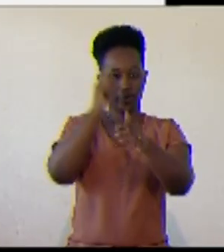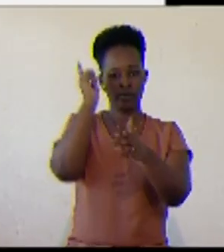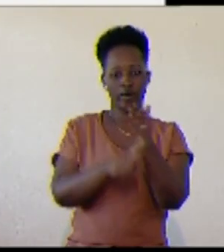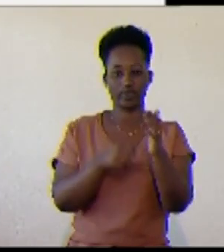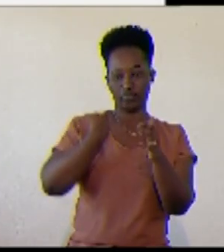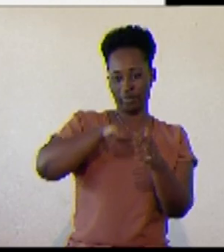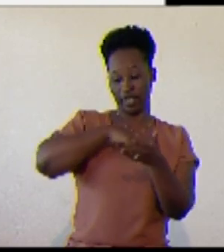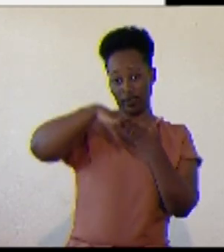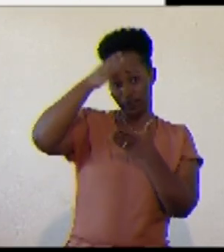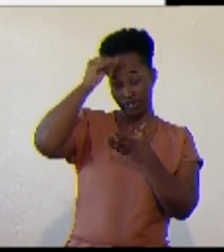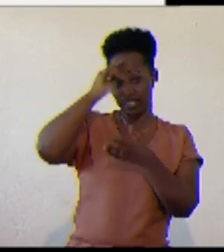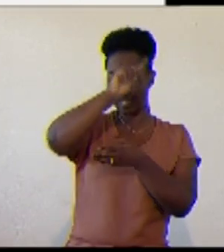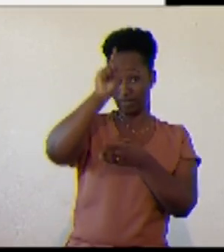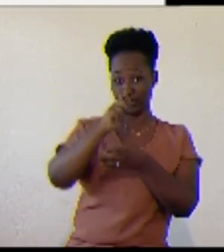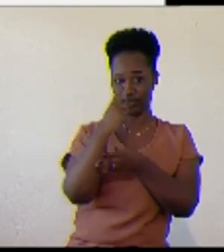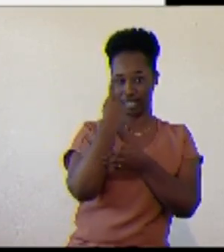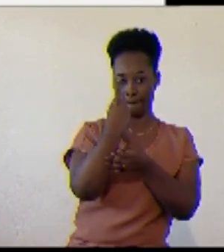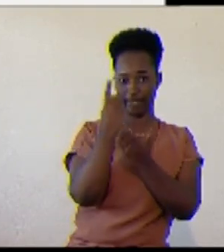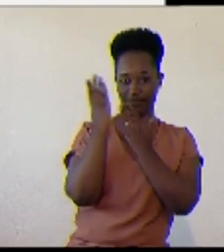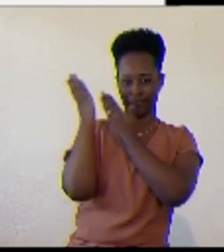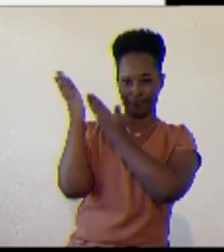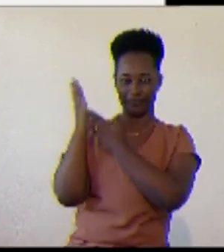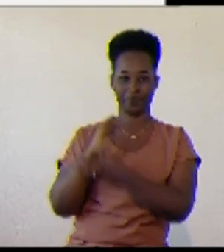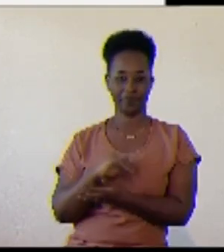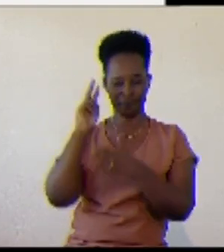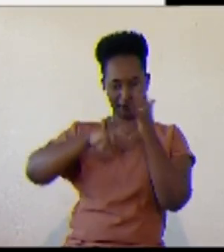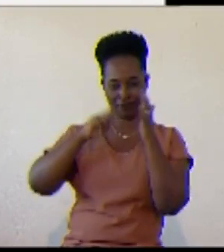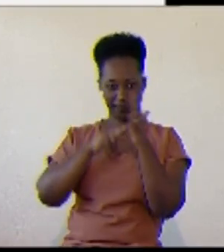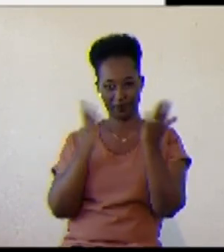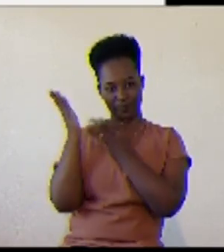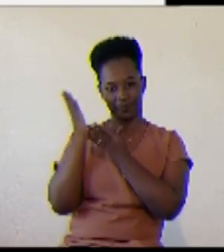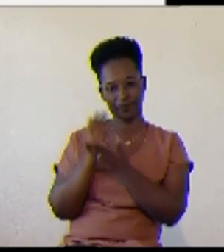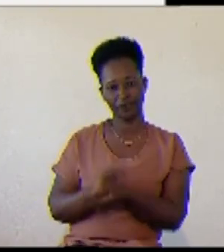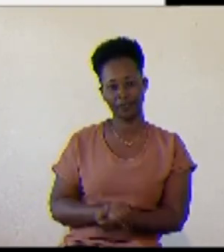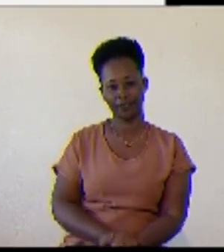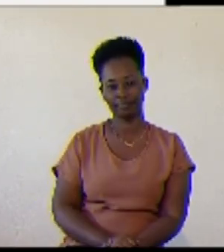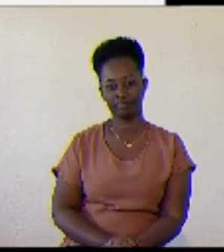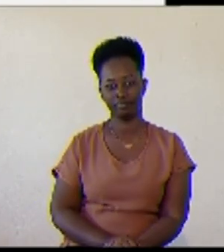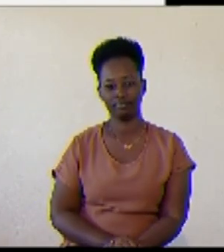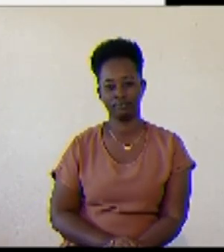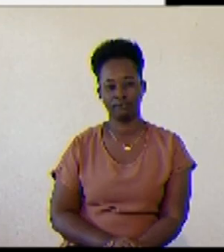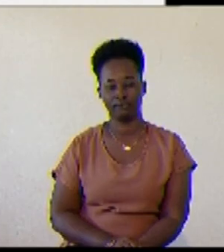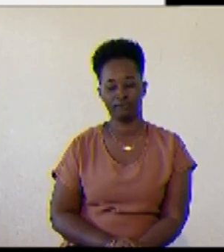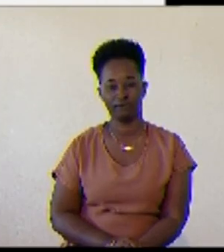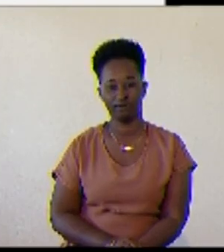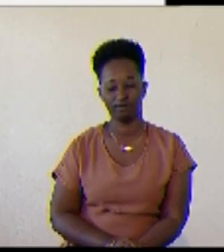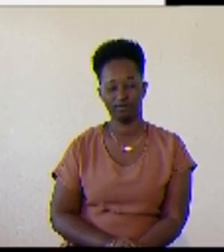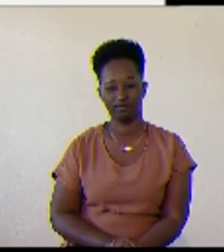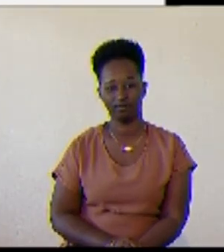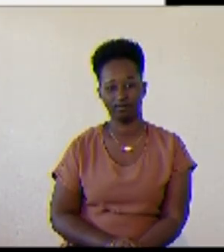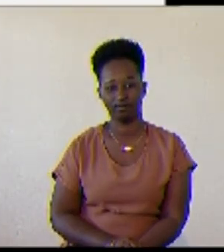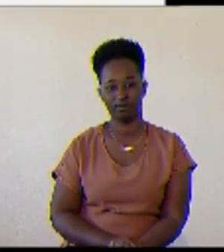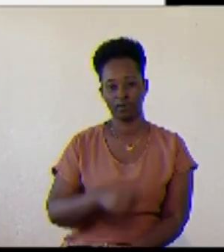done. Question 1, for a total revenue function, TR is